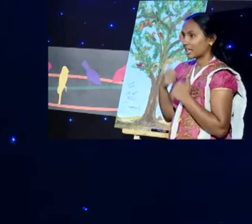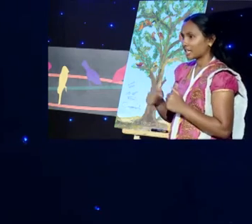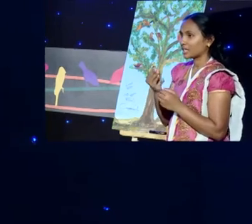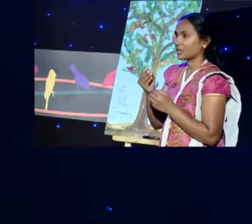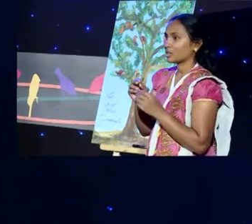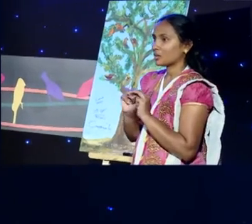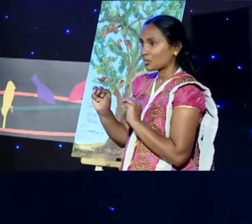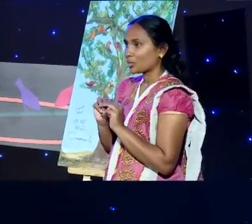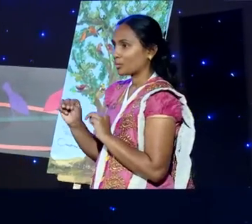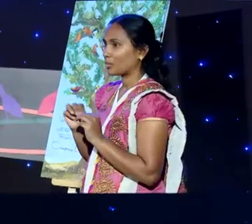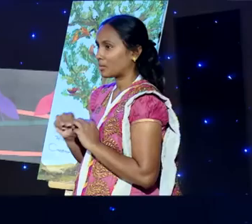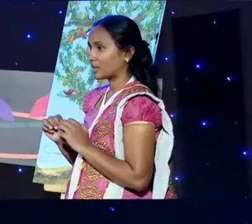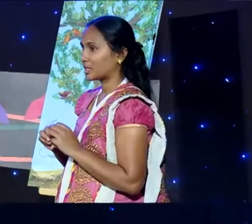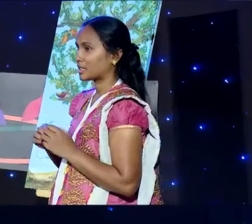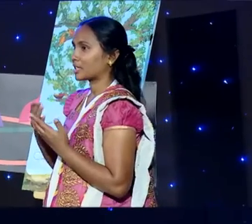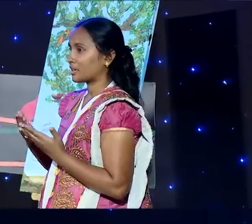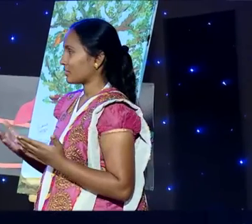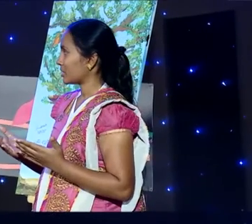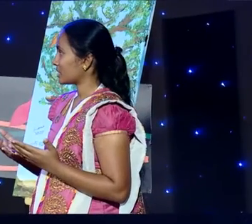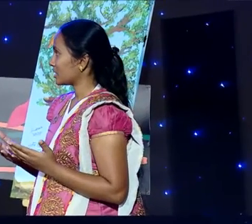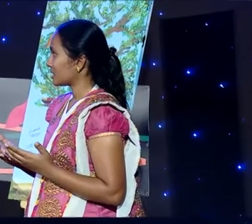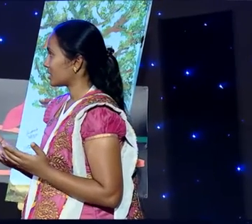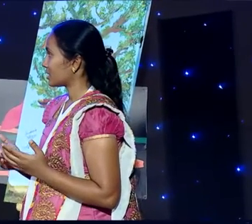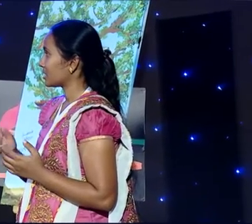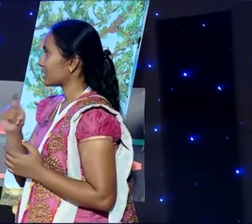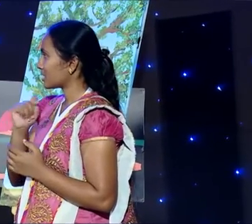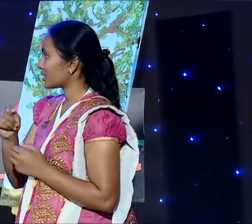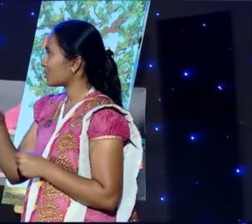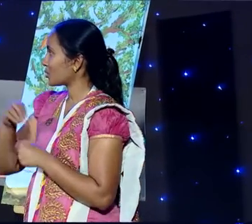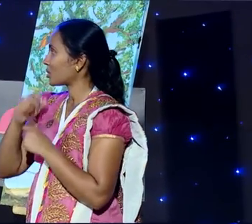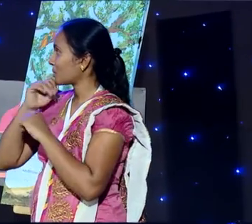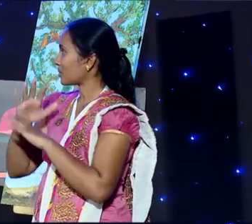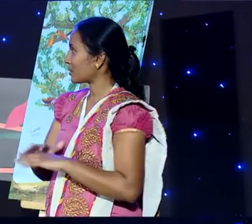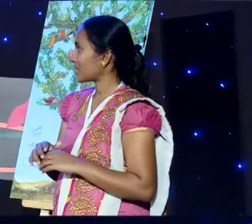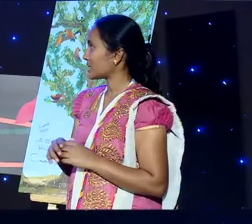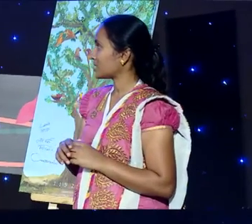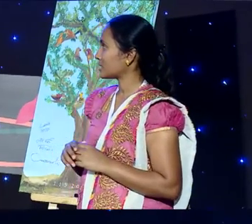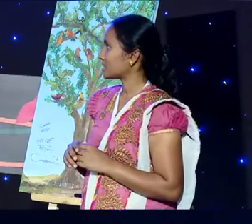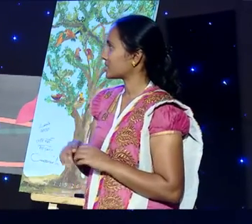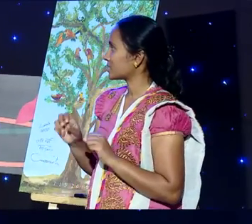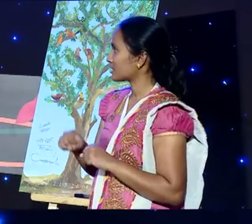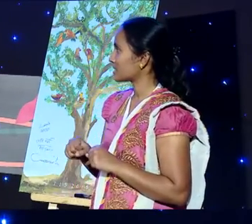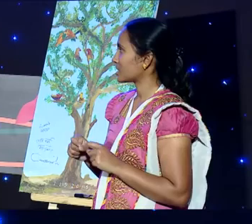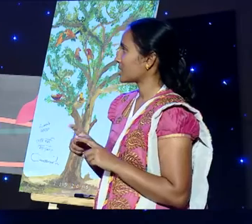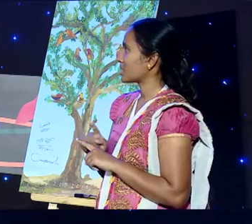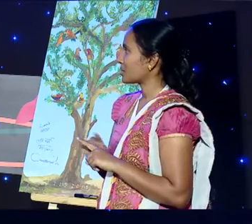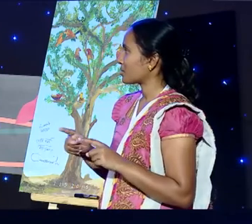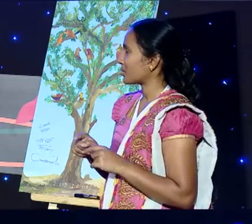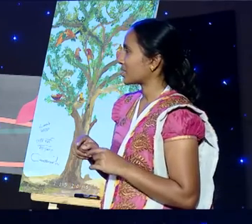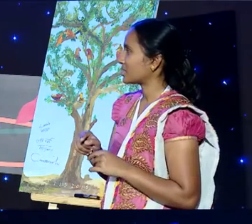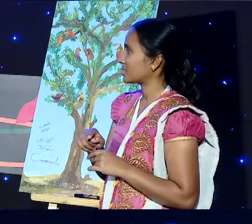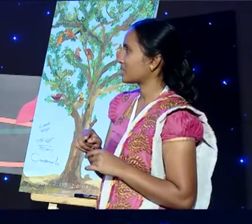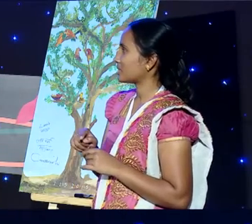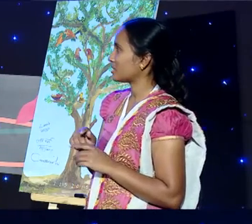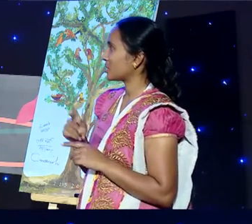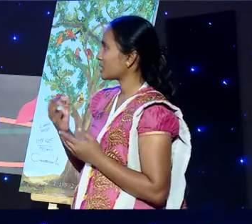and say, this is connected to everything else, really remarkable possibilities can be in front of us. But for the tech guys, you know,